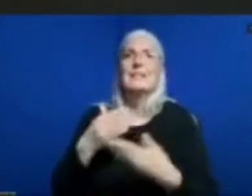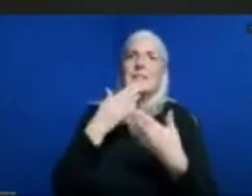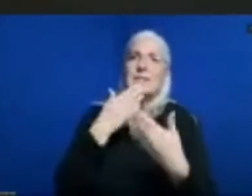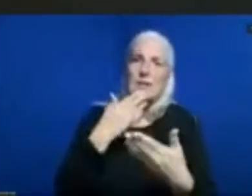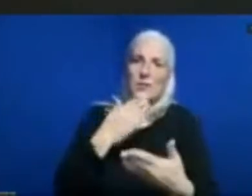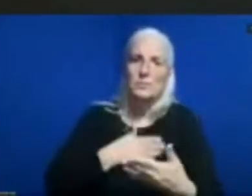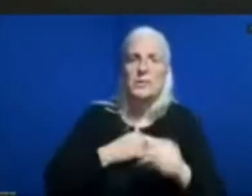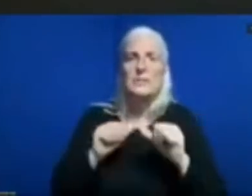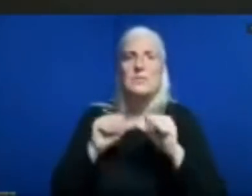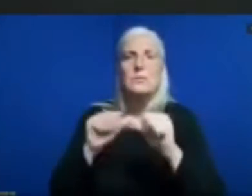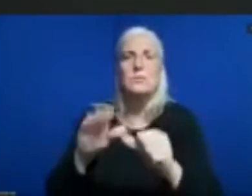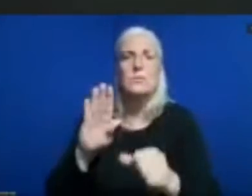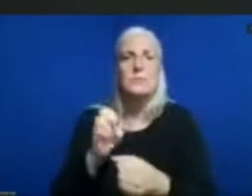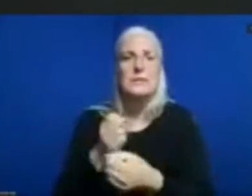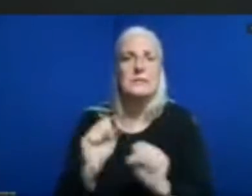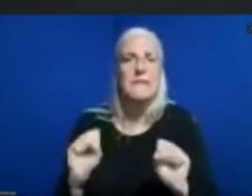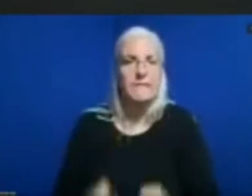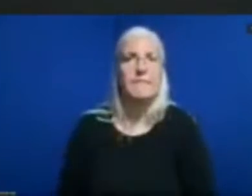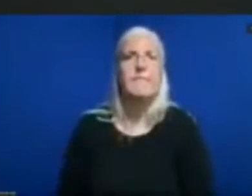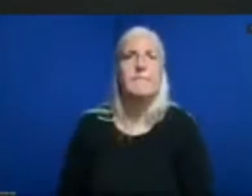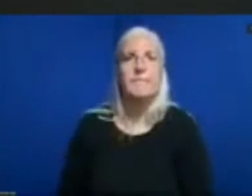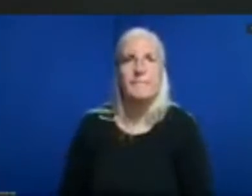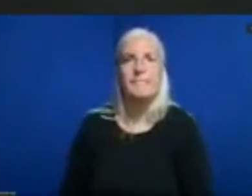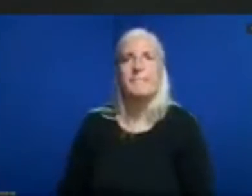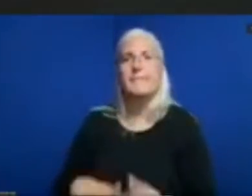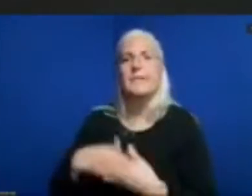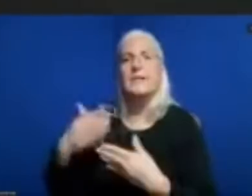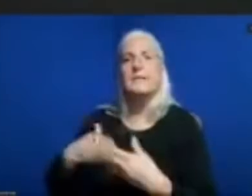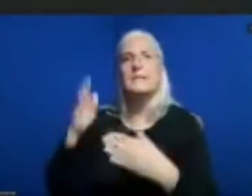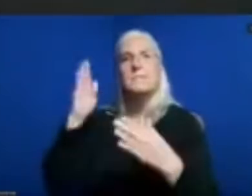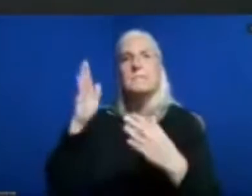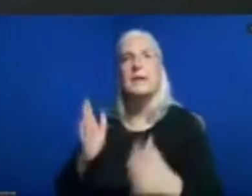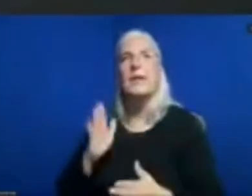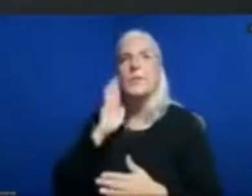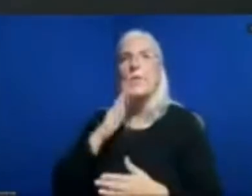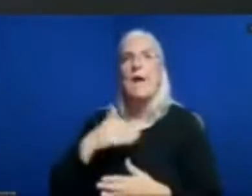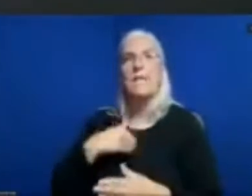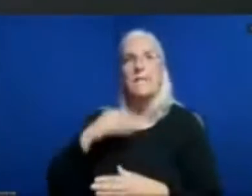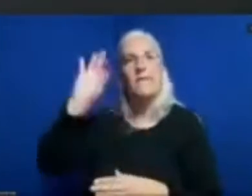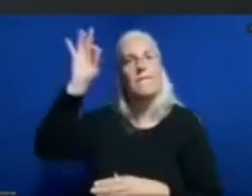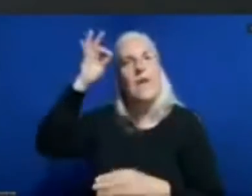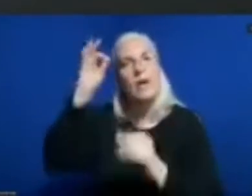Thank you. Our next speaker will be Federal Agency Representative Jay Lusher.